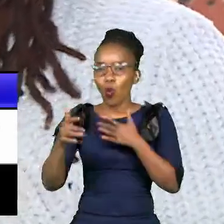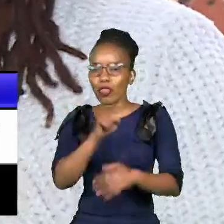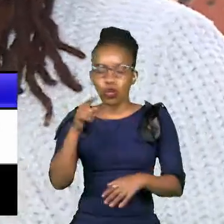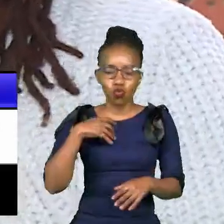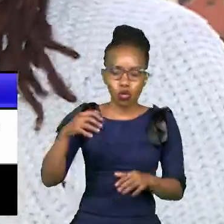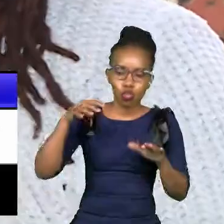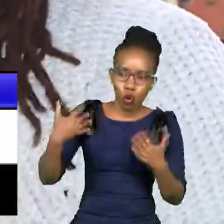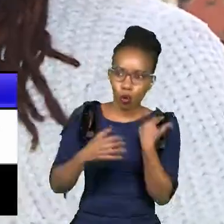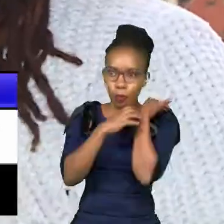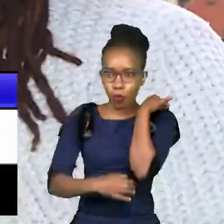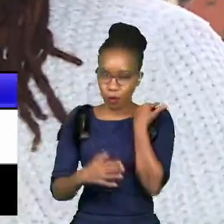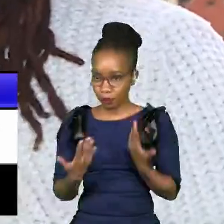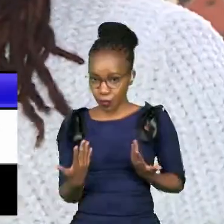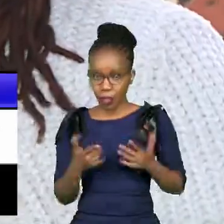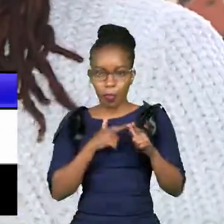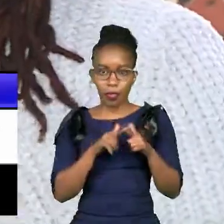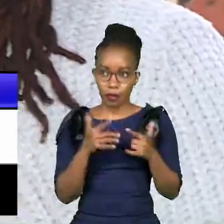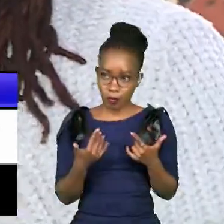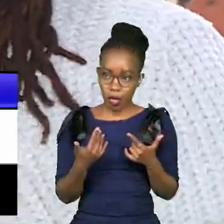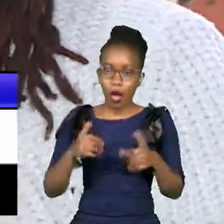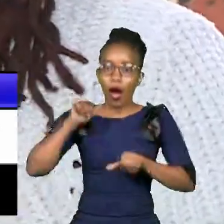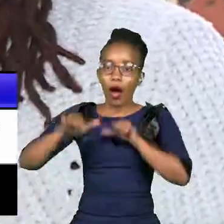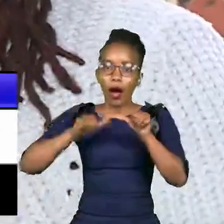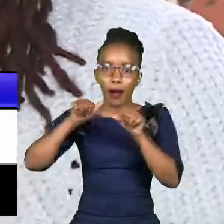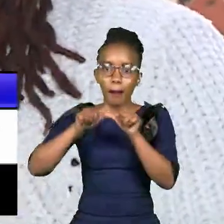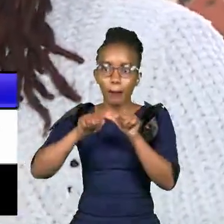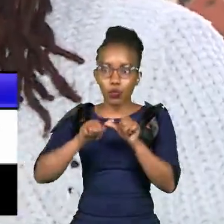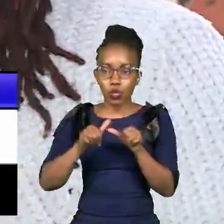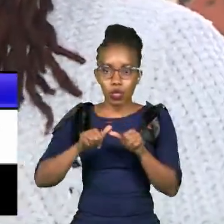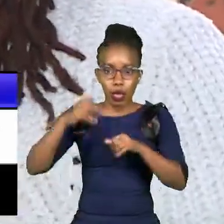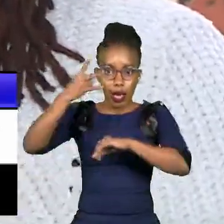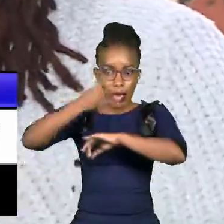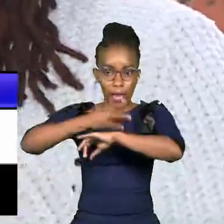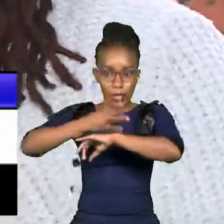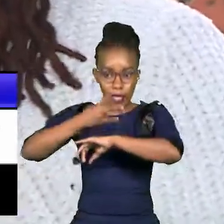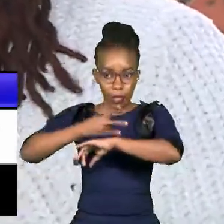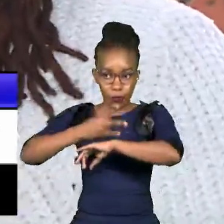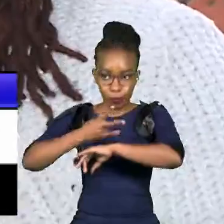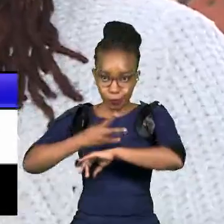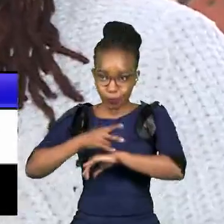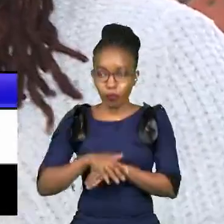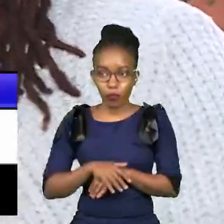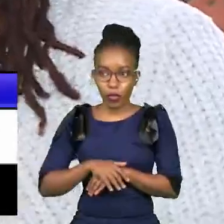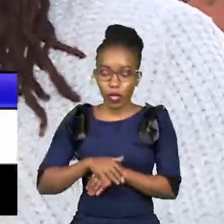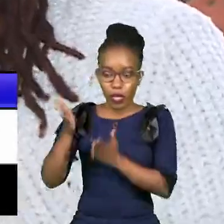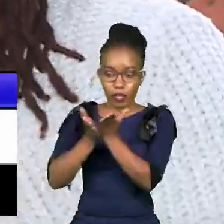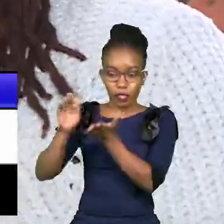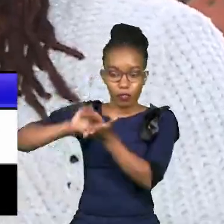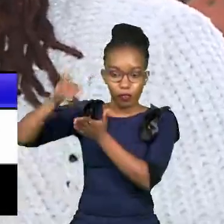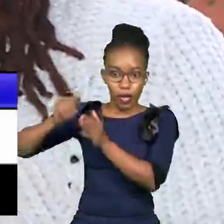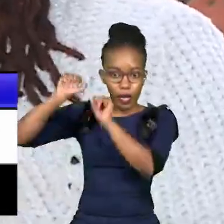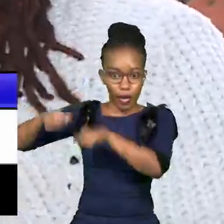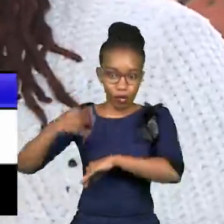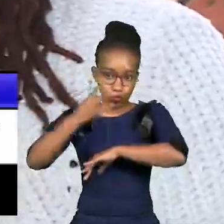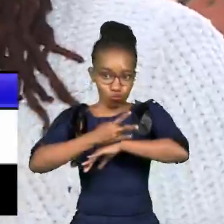So, and then secondly is in terms of NHIF and itself being able to fund services. NHIF will be